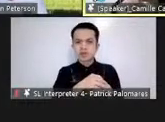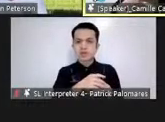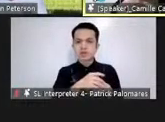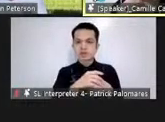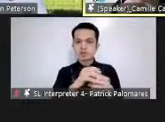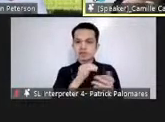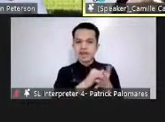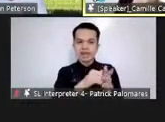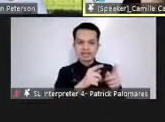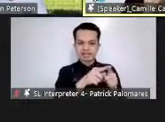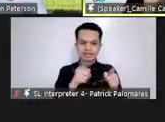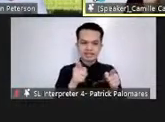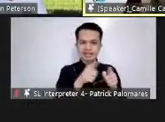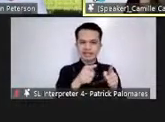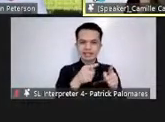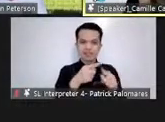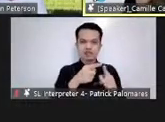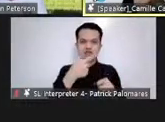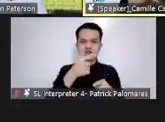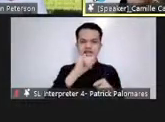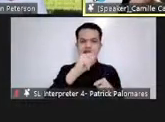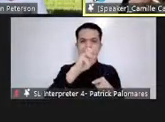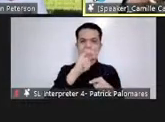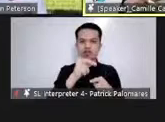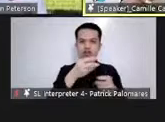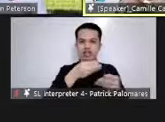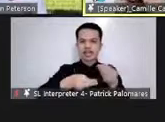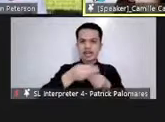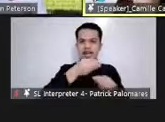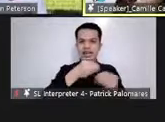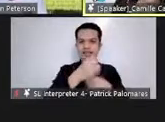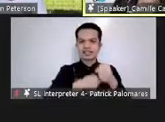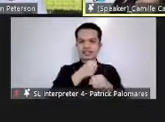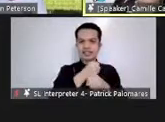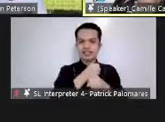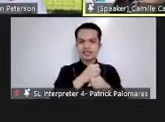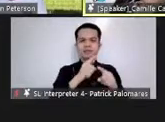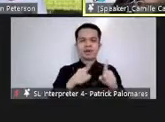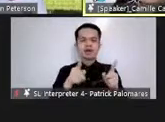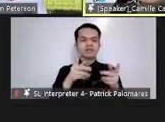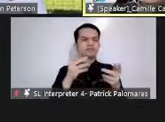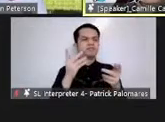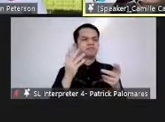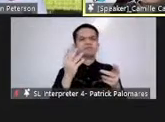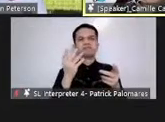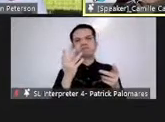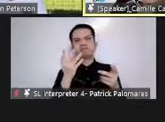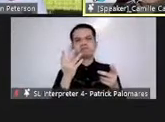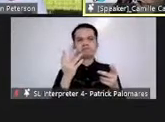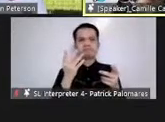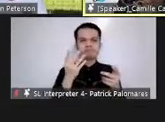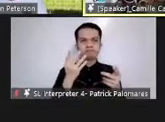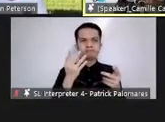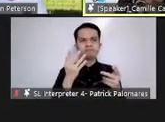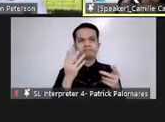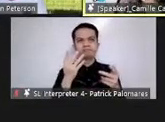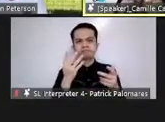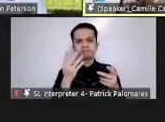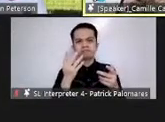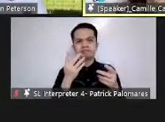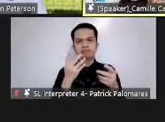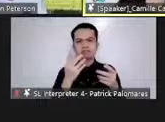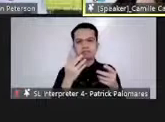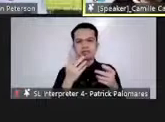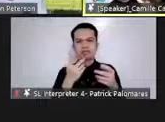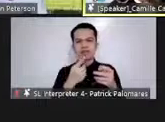the galleon trade years. So, but about the, but Sir Bobby answered